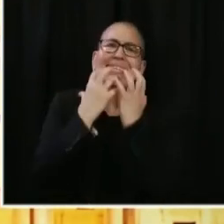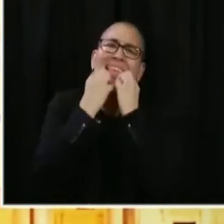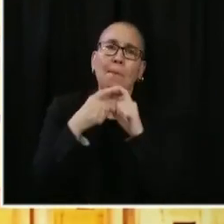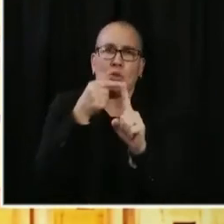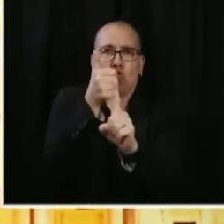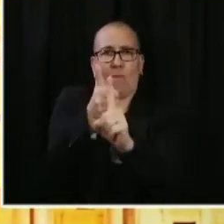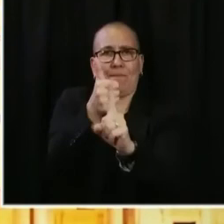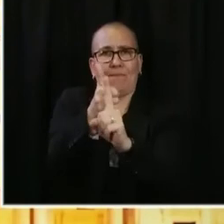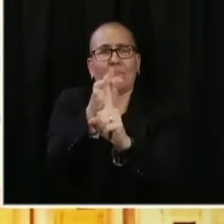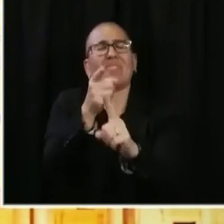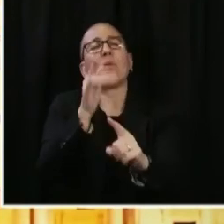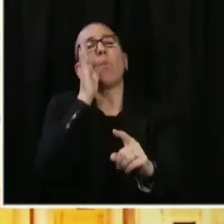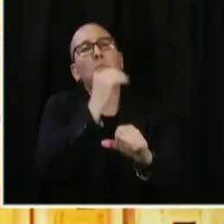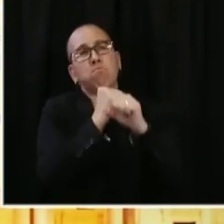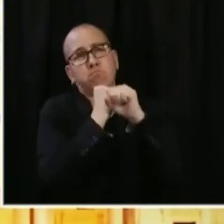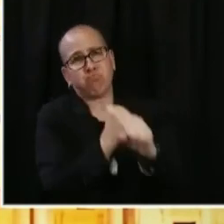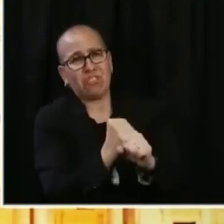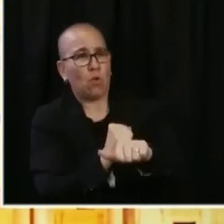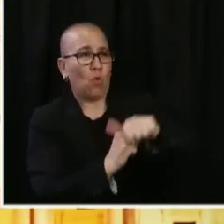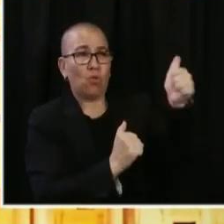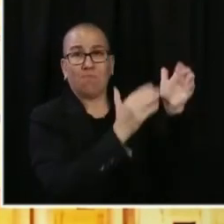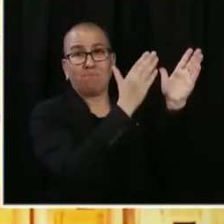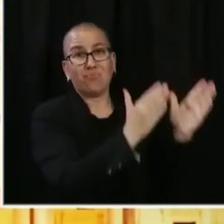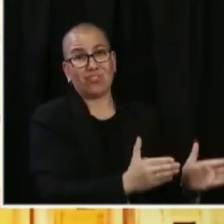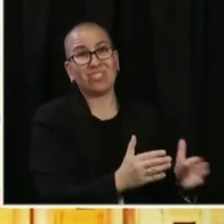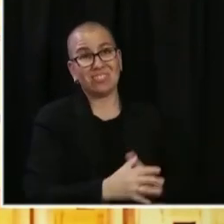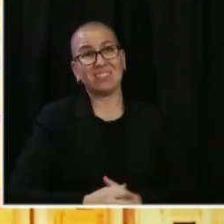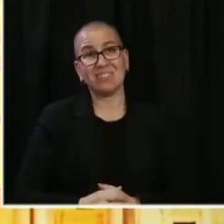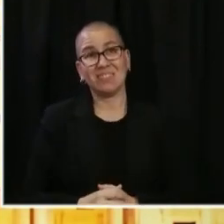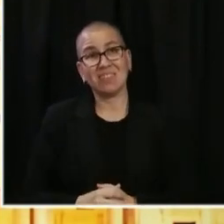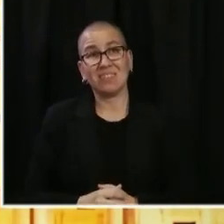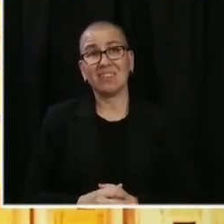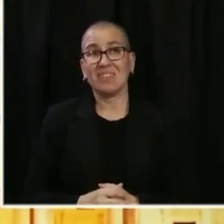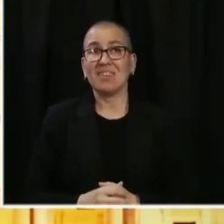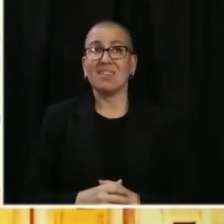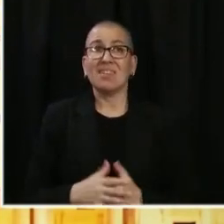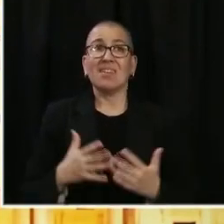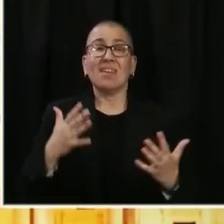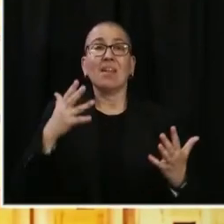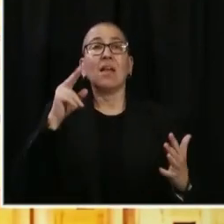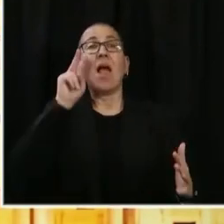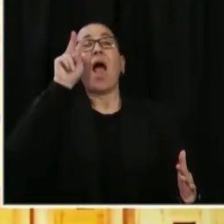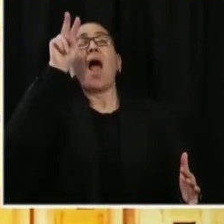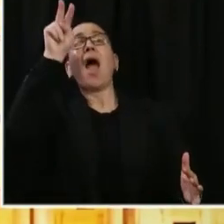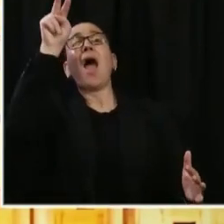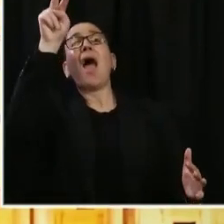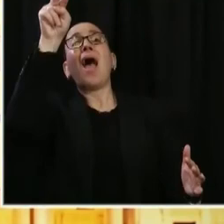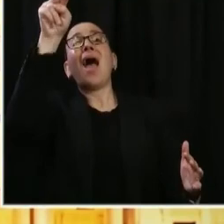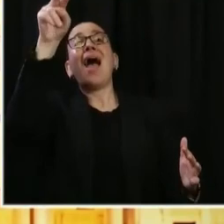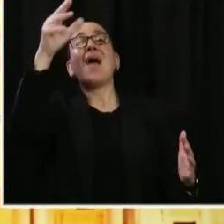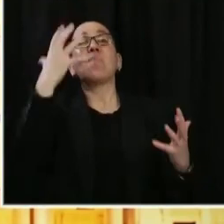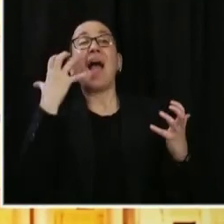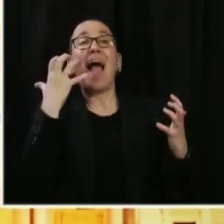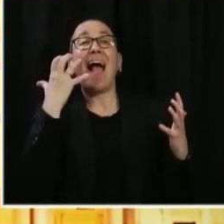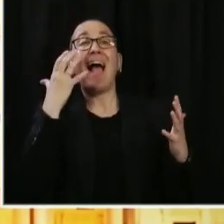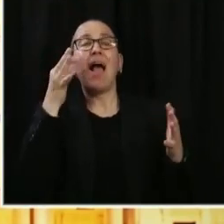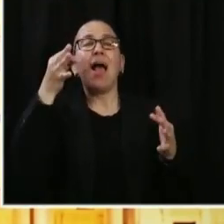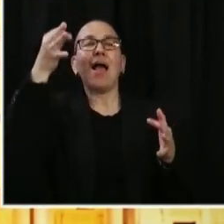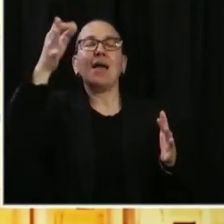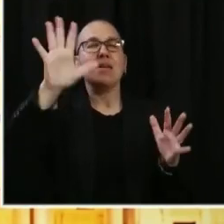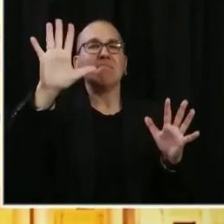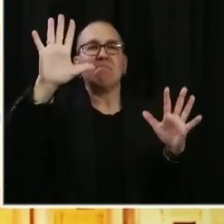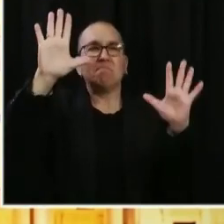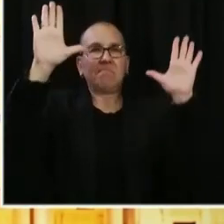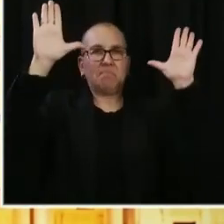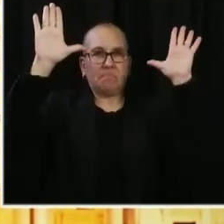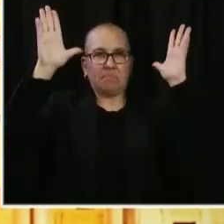forego celebrating important milestones or taking long-planned trips in order to slow the spread of the virus. Others have changed how you worship,